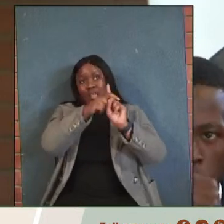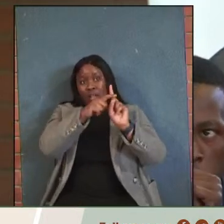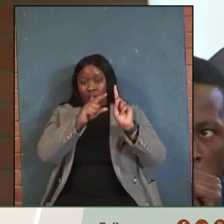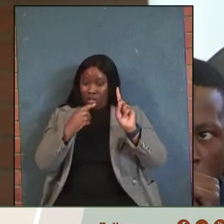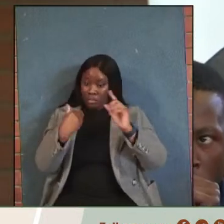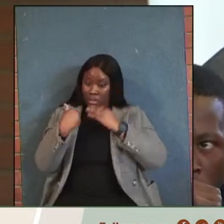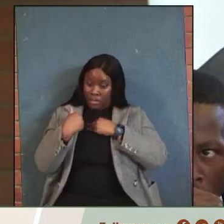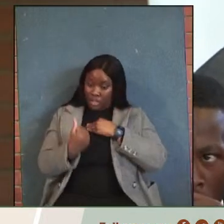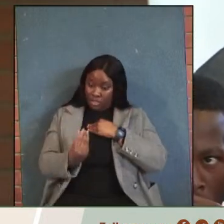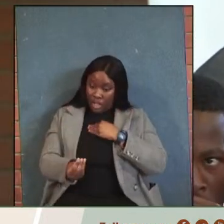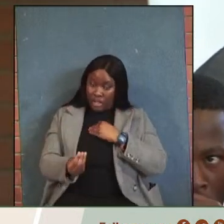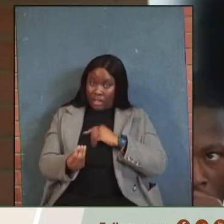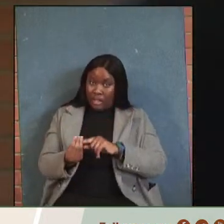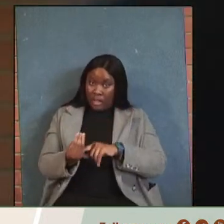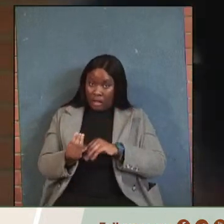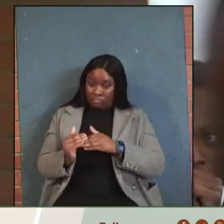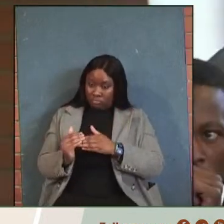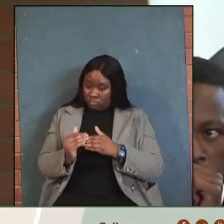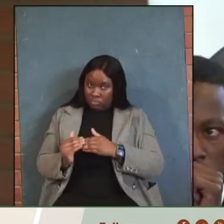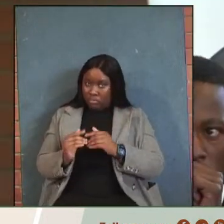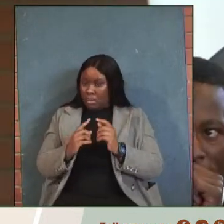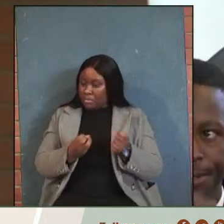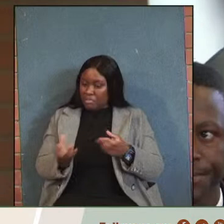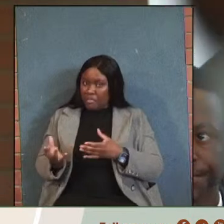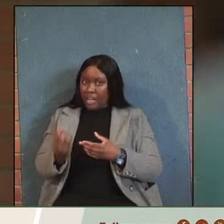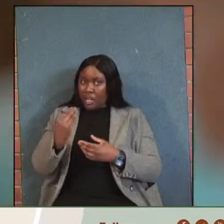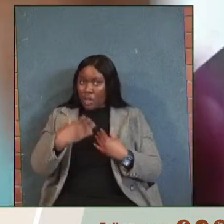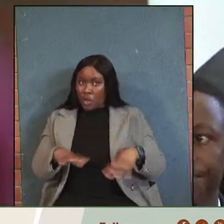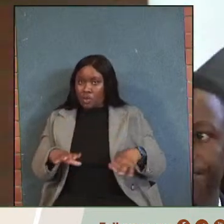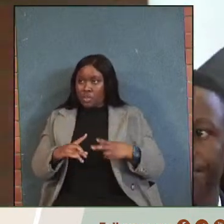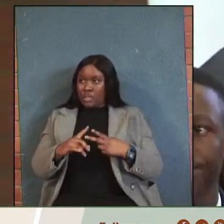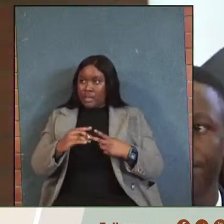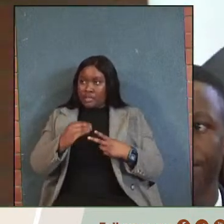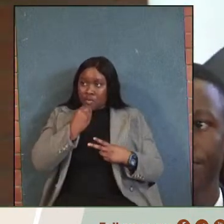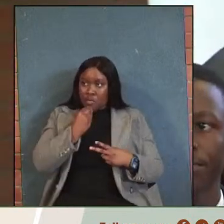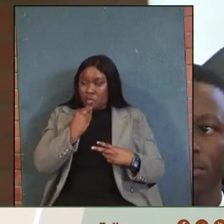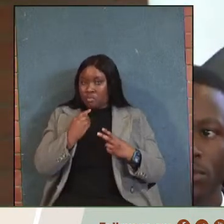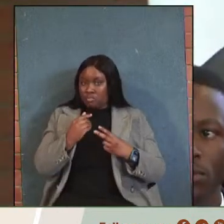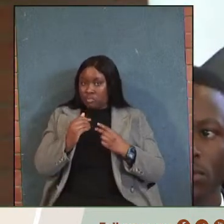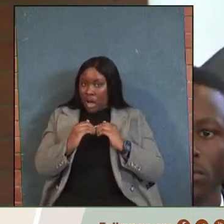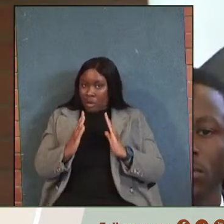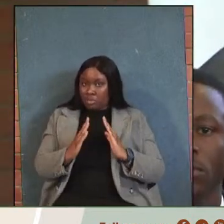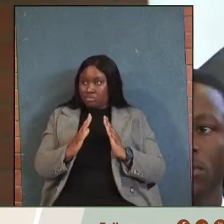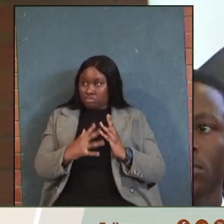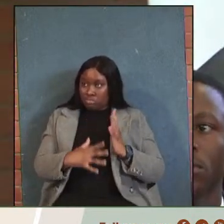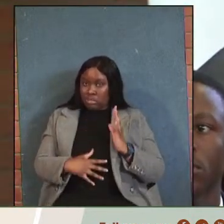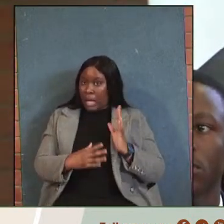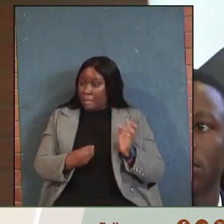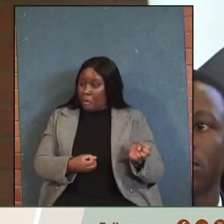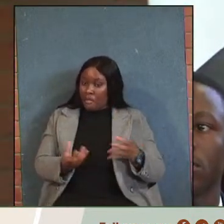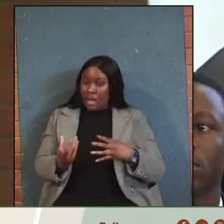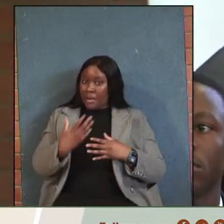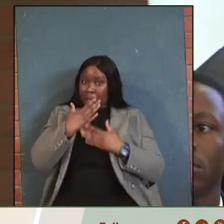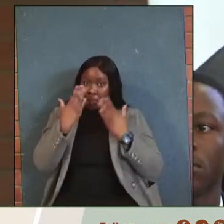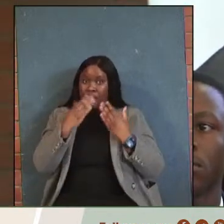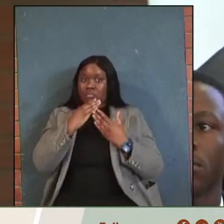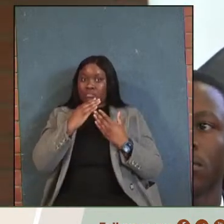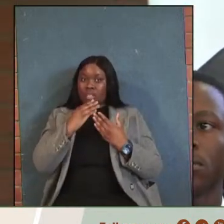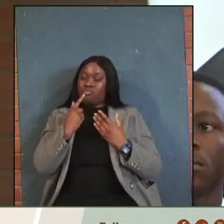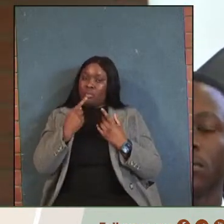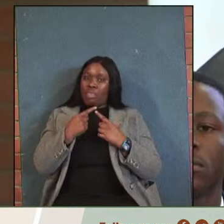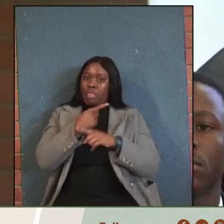not provide the child with clothes, housing, and medical care. Basic Condition of Employment Act